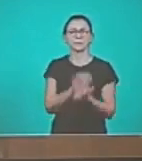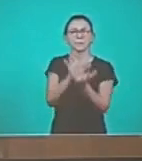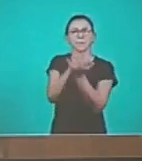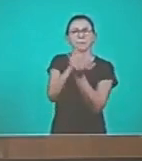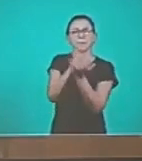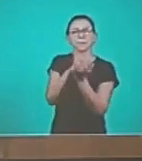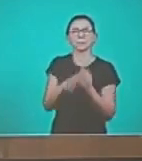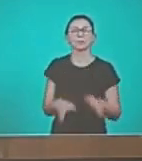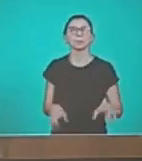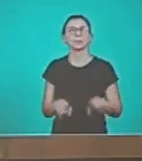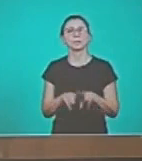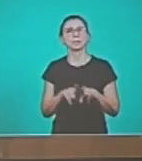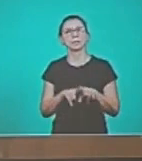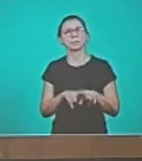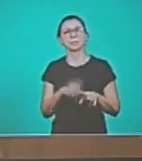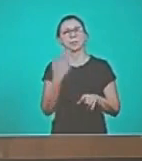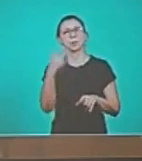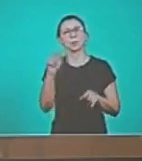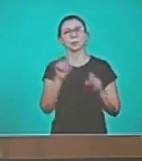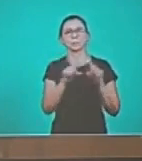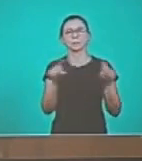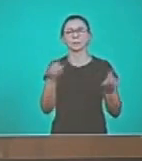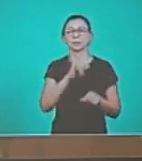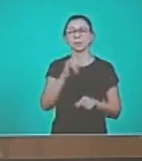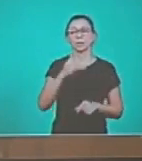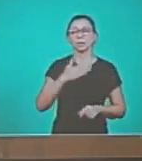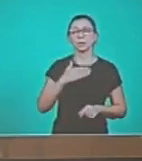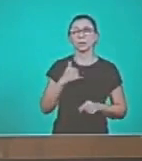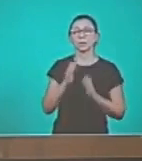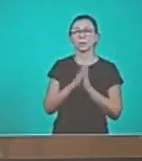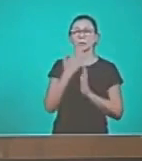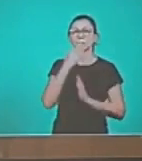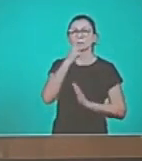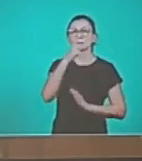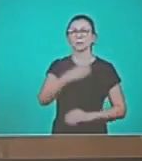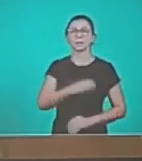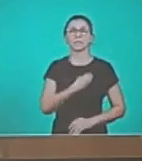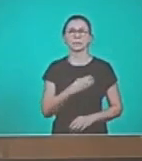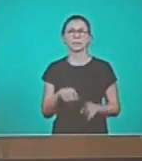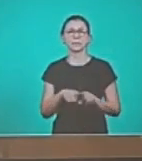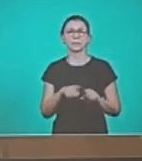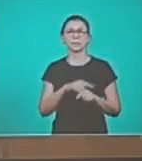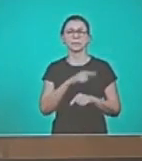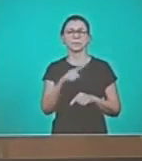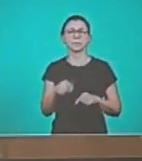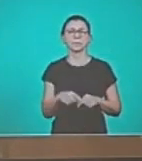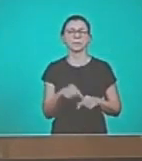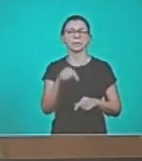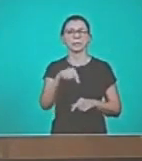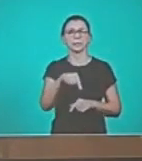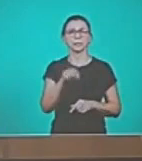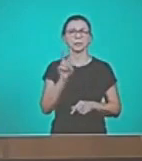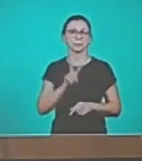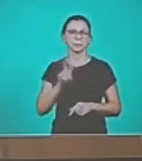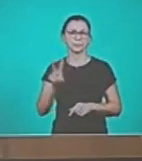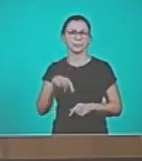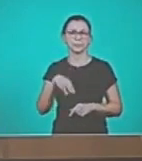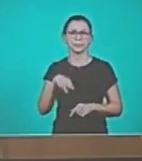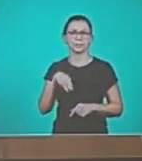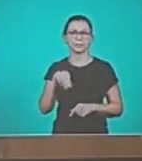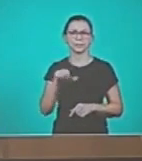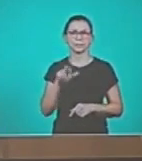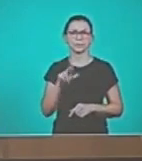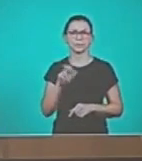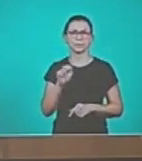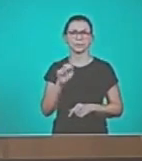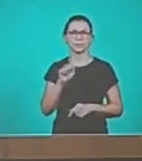here saying that we are praying for our life. That's what it is. Our brother Ari from Marajuda, Vila Velha here, very close to